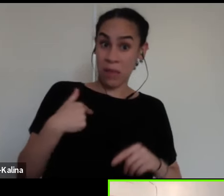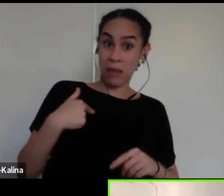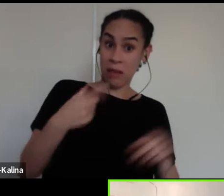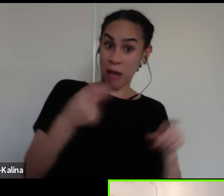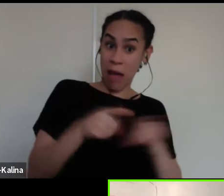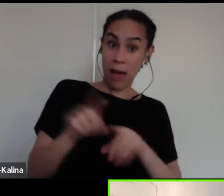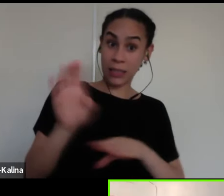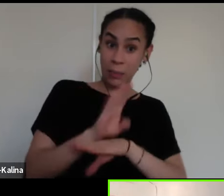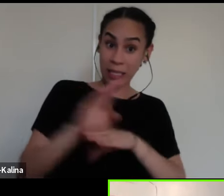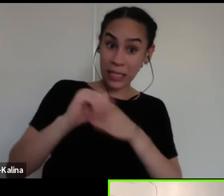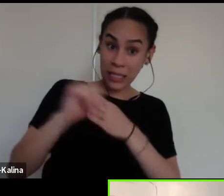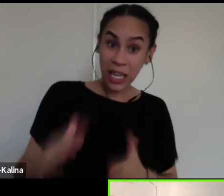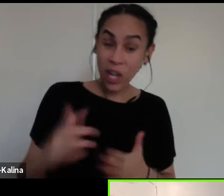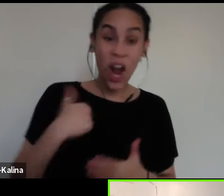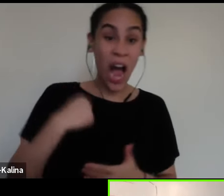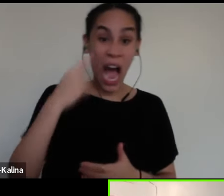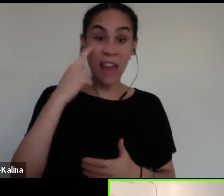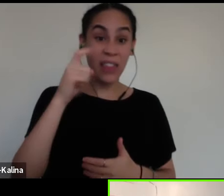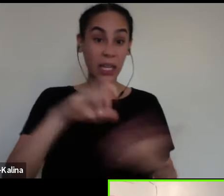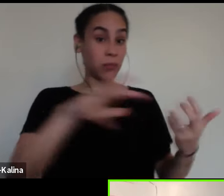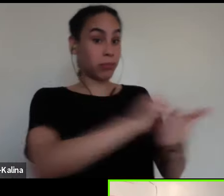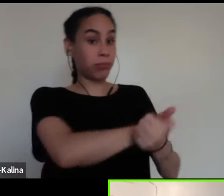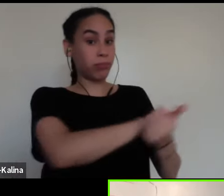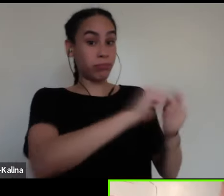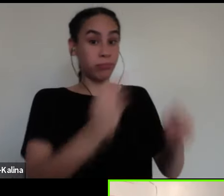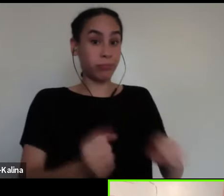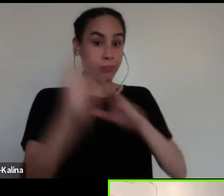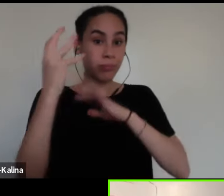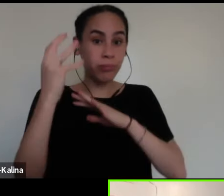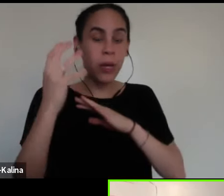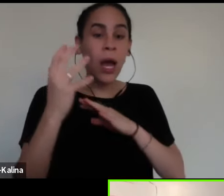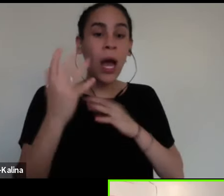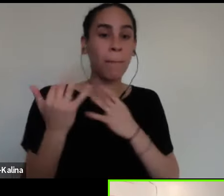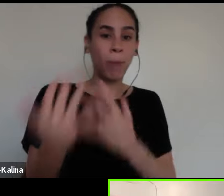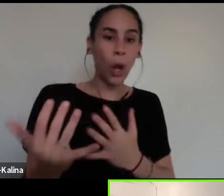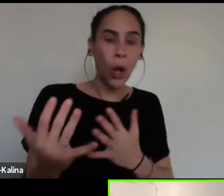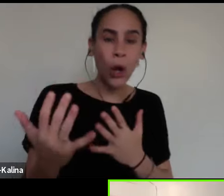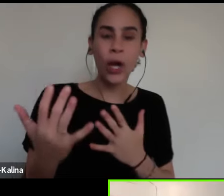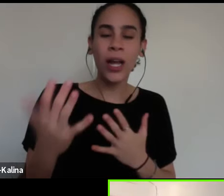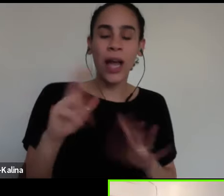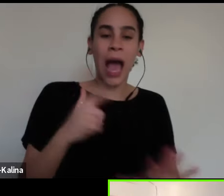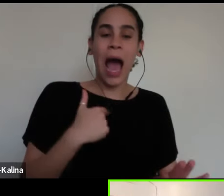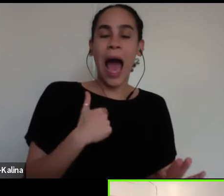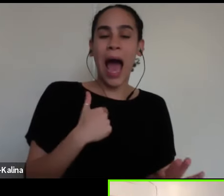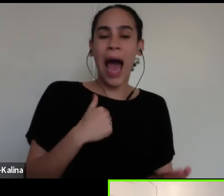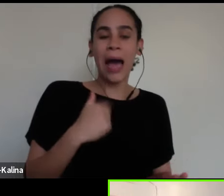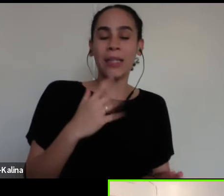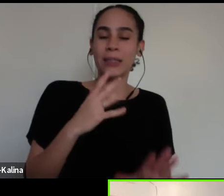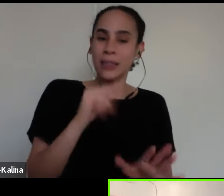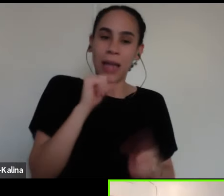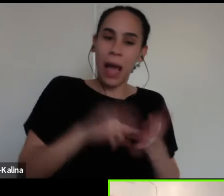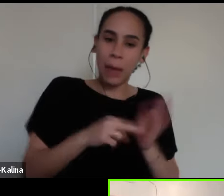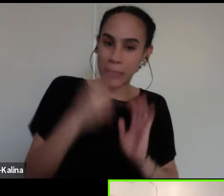actually, and I say that without pun or humor, knowing that there's a fire literally 20 miles from where I sit.